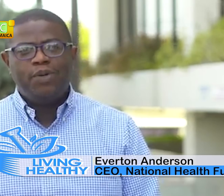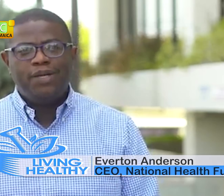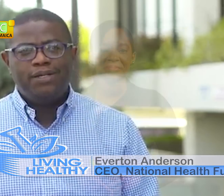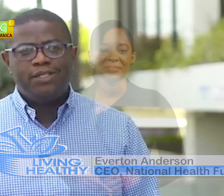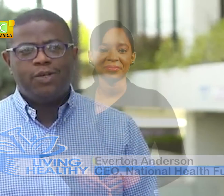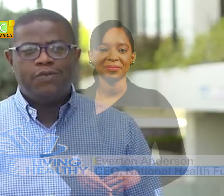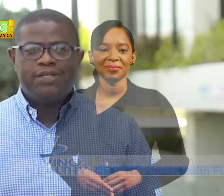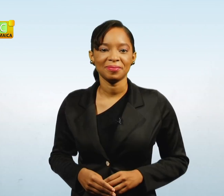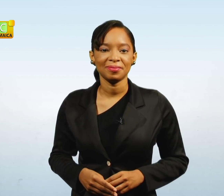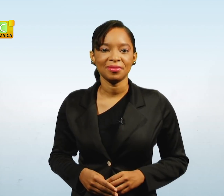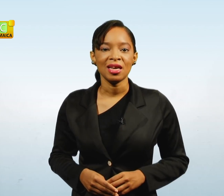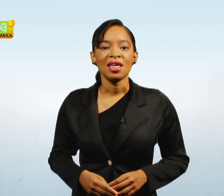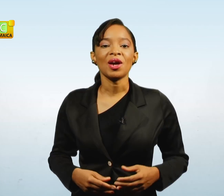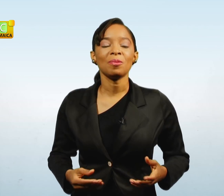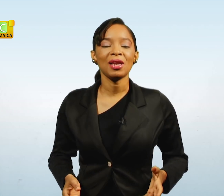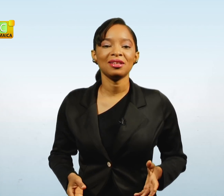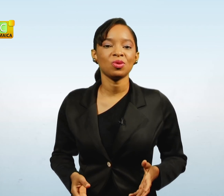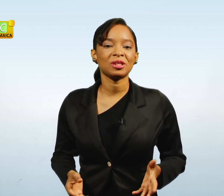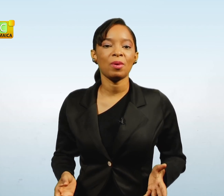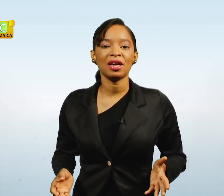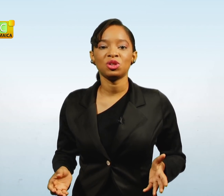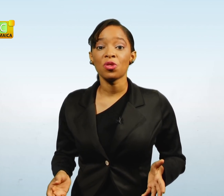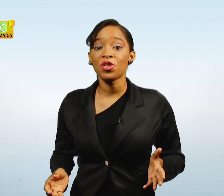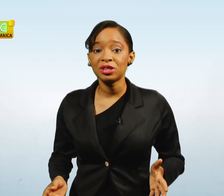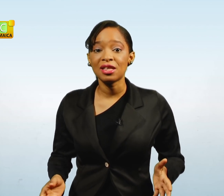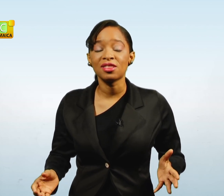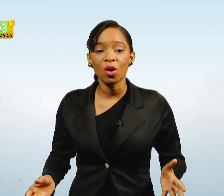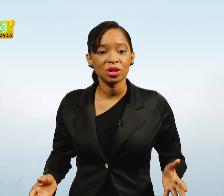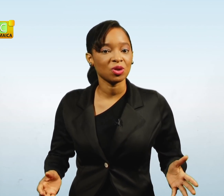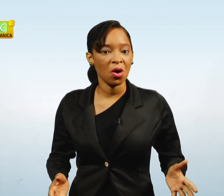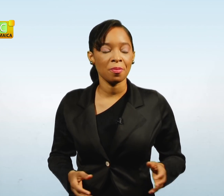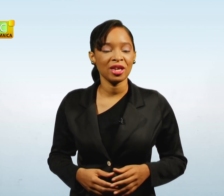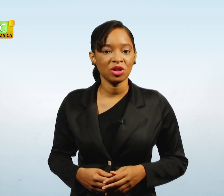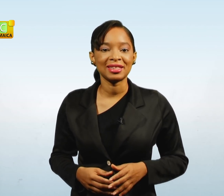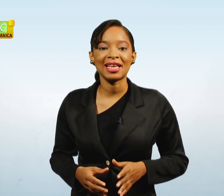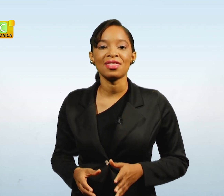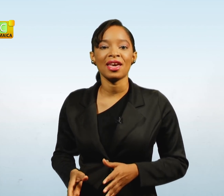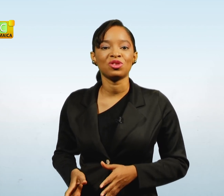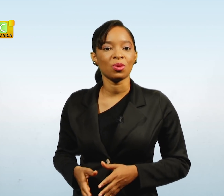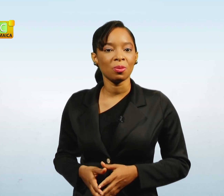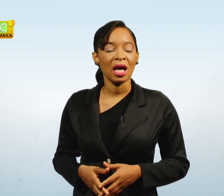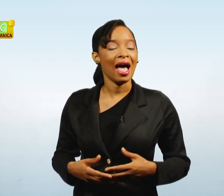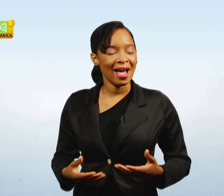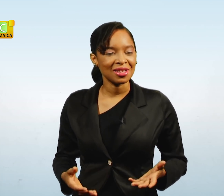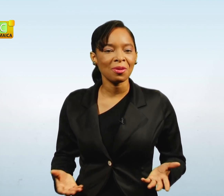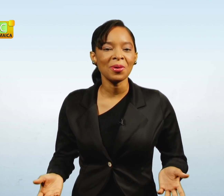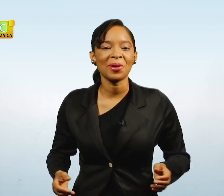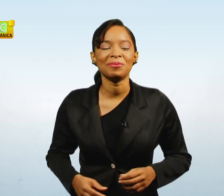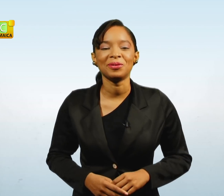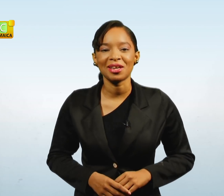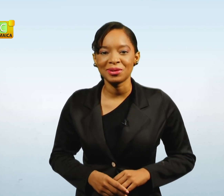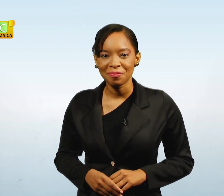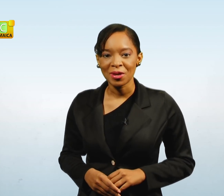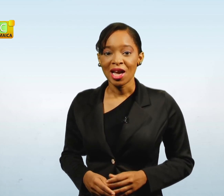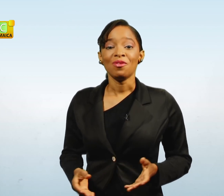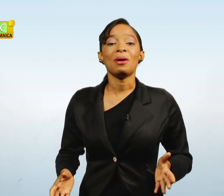to implement this service. There are plans to expand to 30,000 other patients in the age group as the program